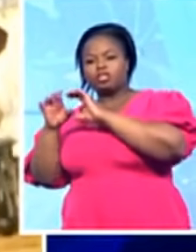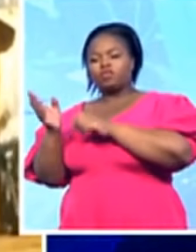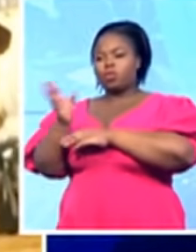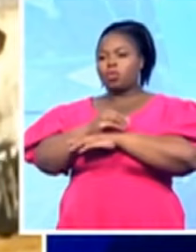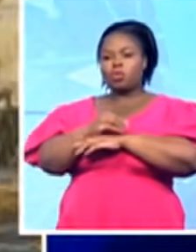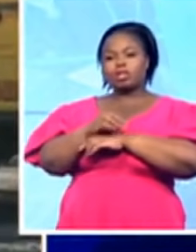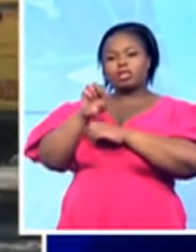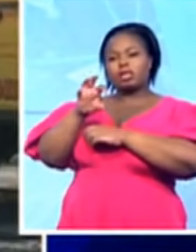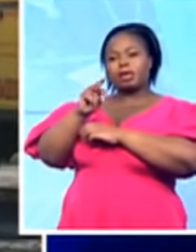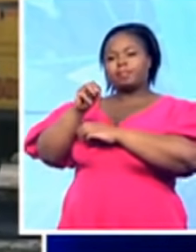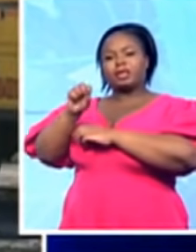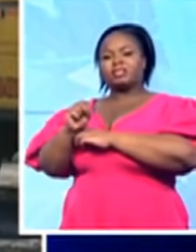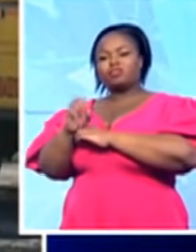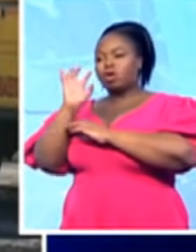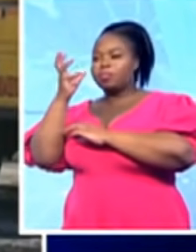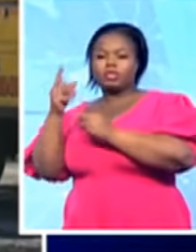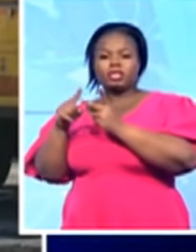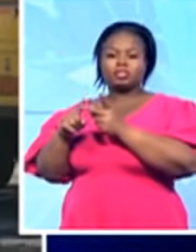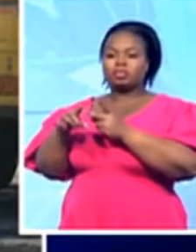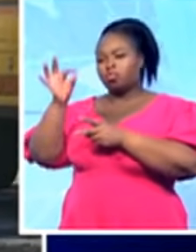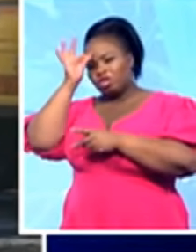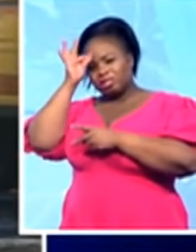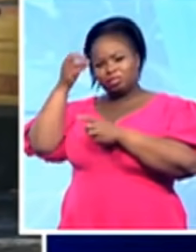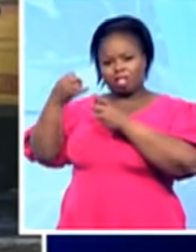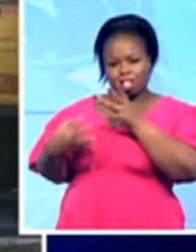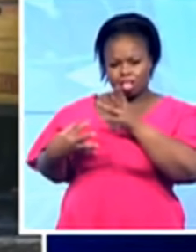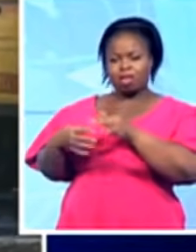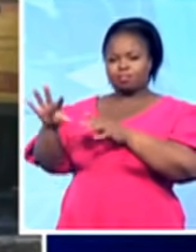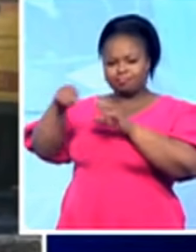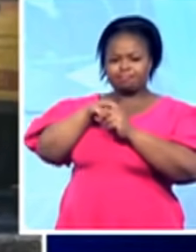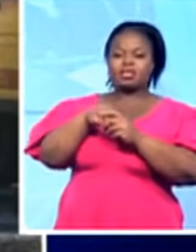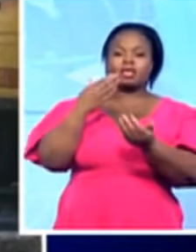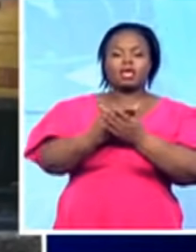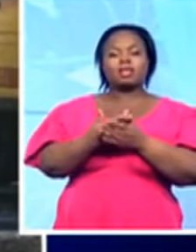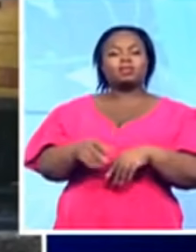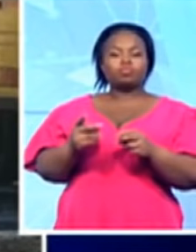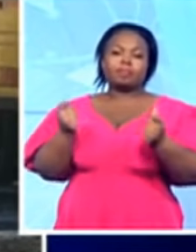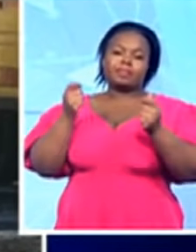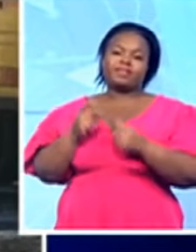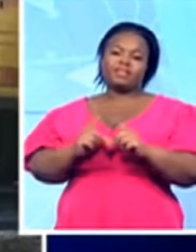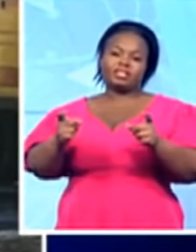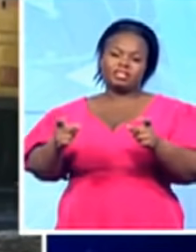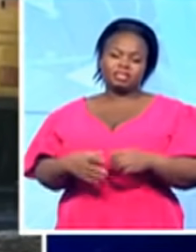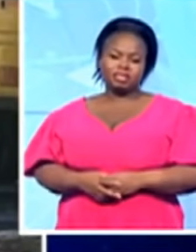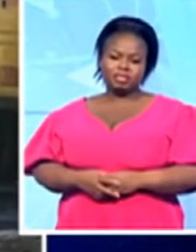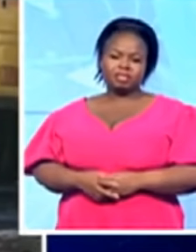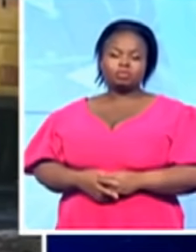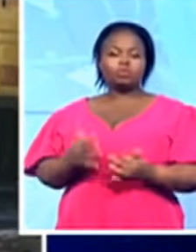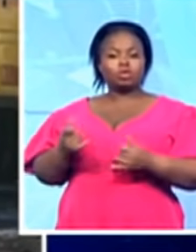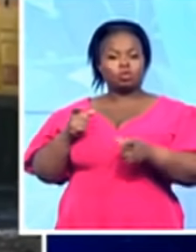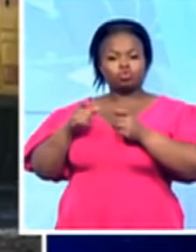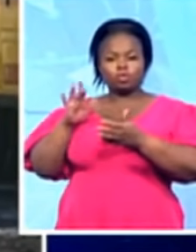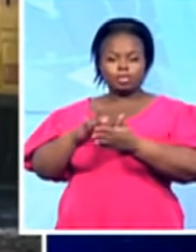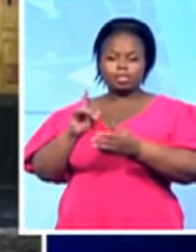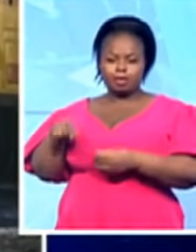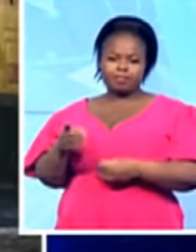that everyone responds to the scene in the quickest possible times and the shortest possible times, and that we verify